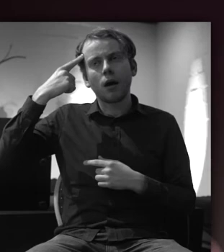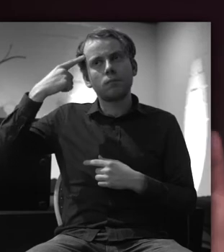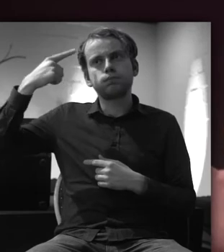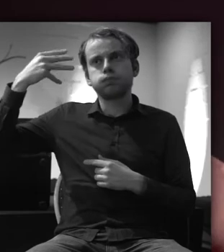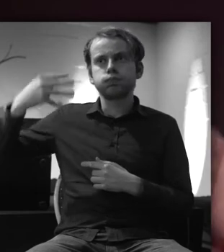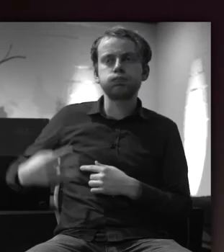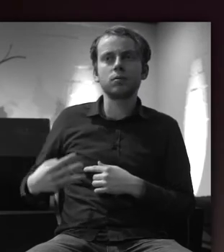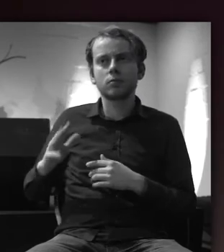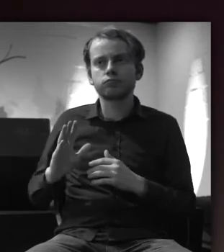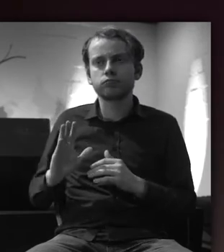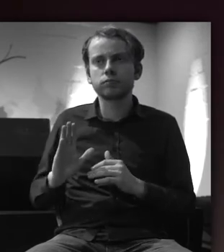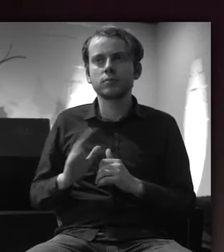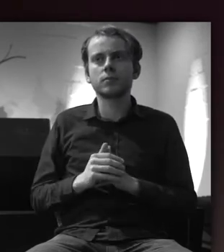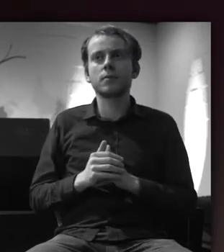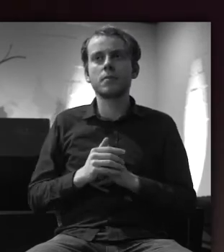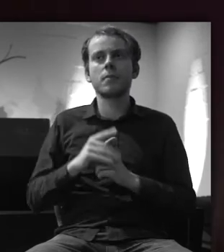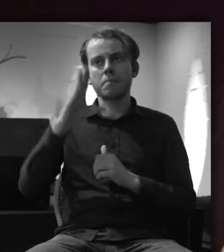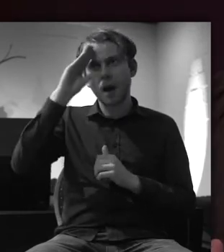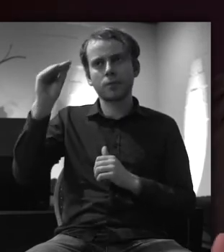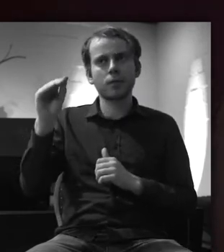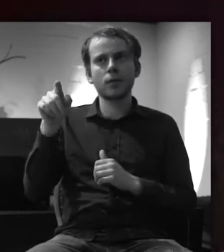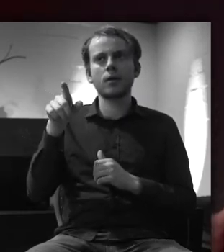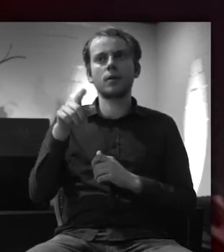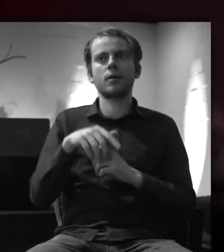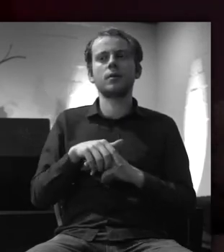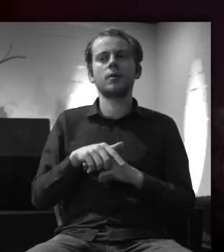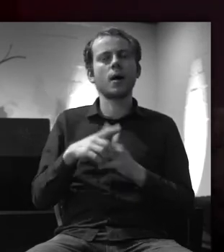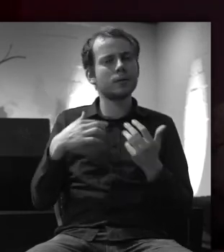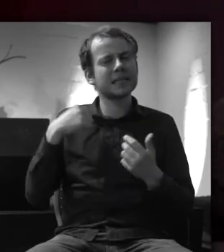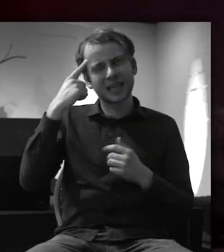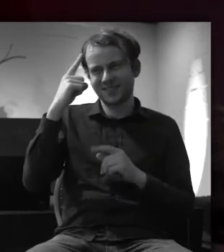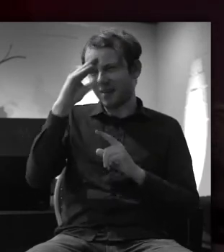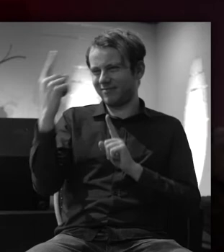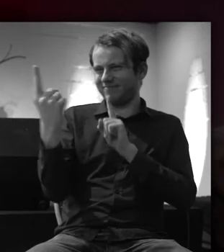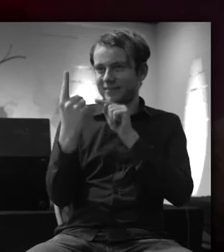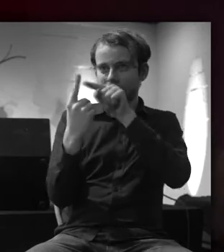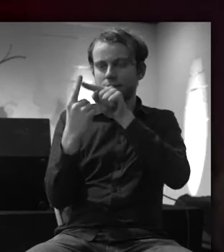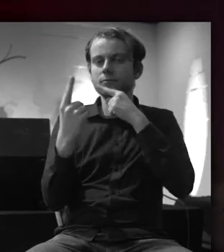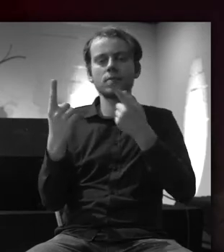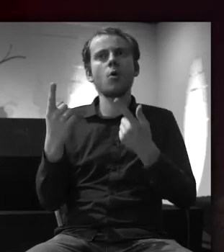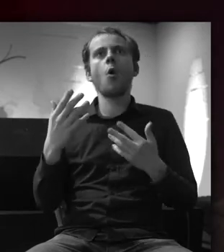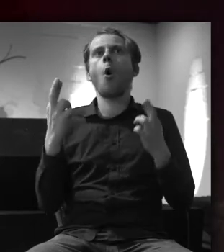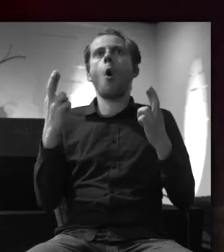guy, he doesn't really see any hope. Like the light at the end of the tunnel, he doesn't see it.